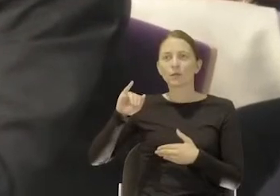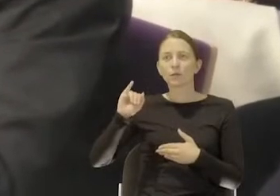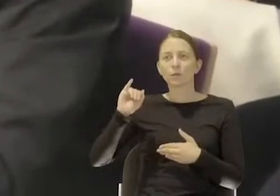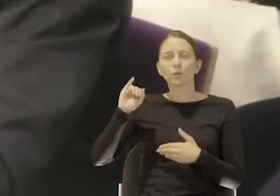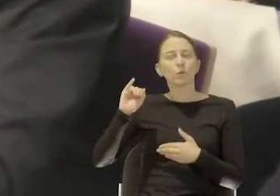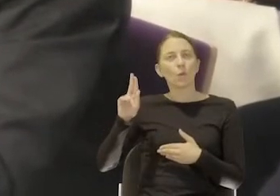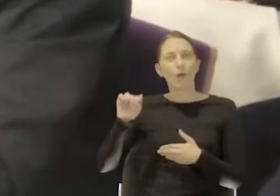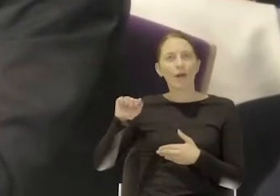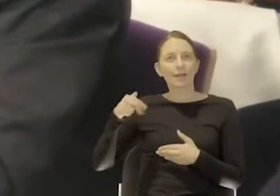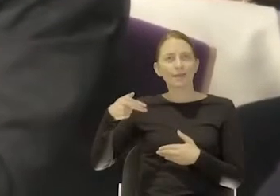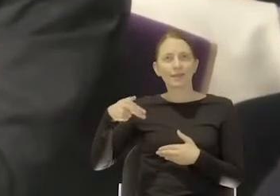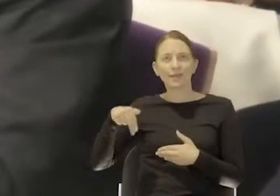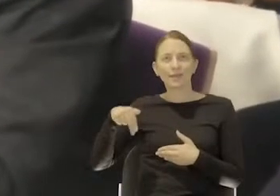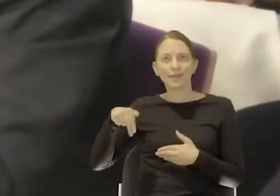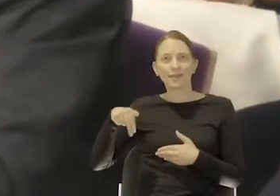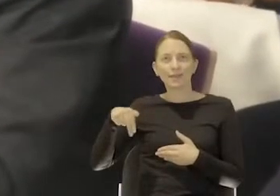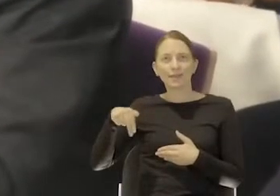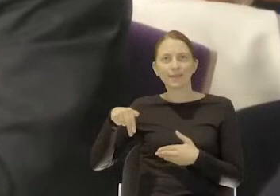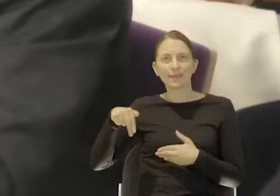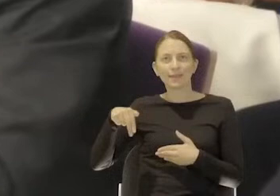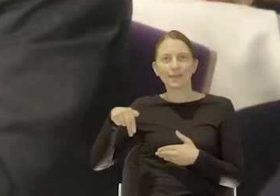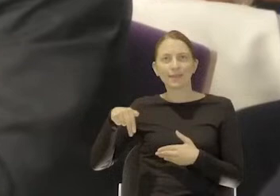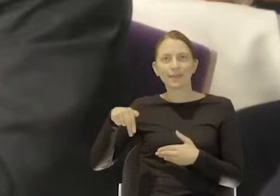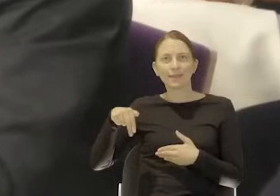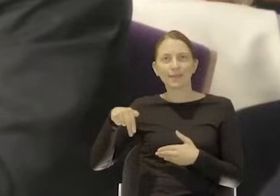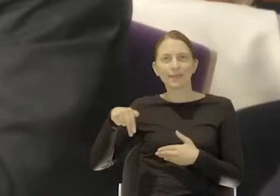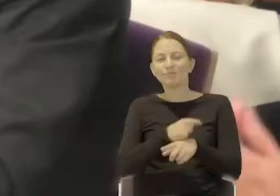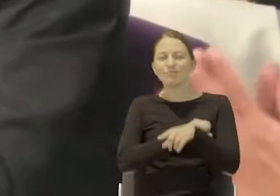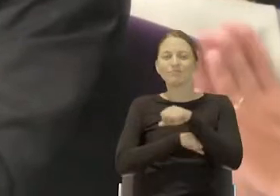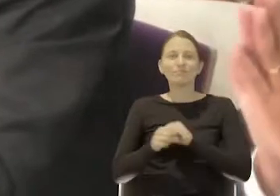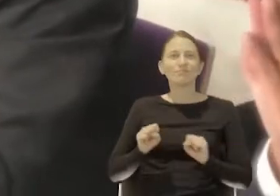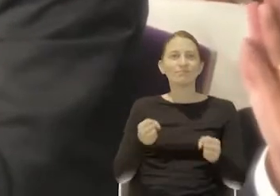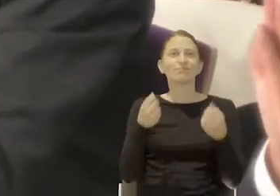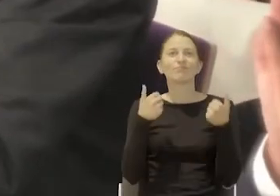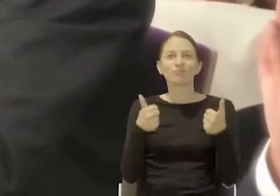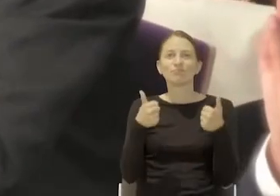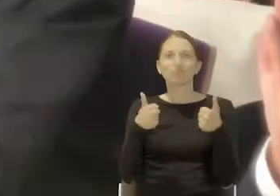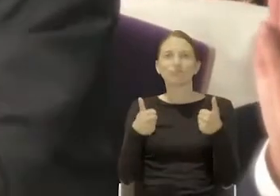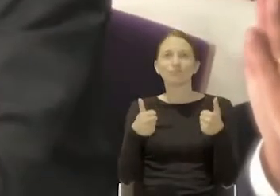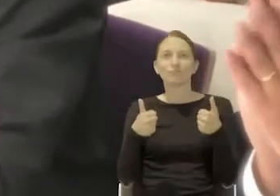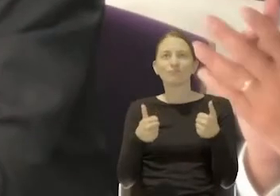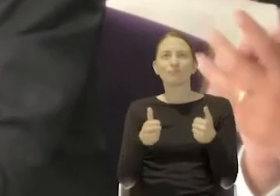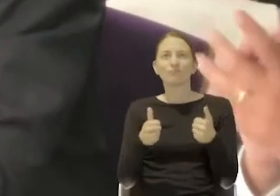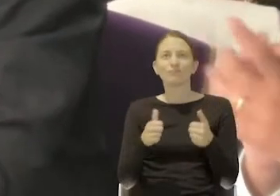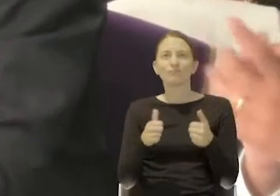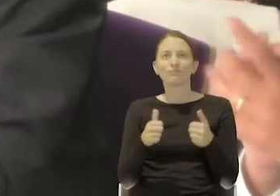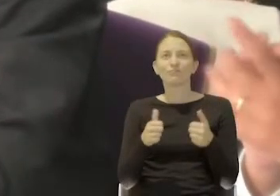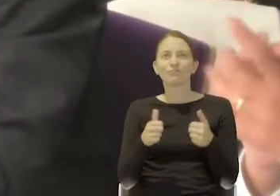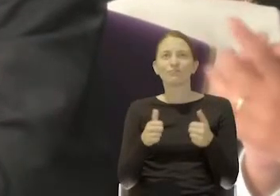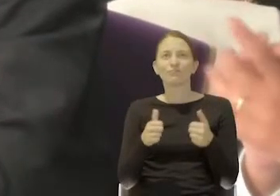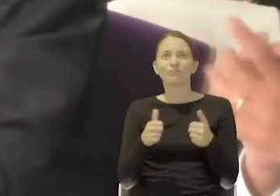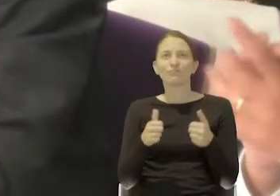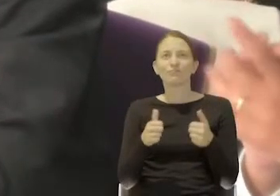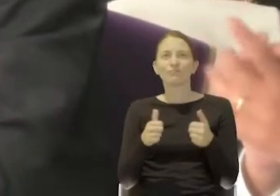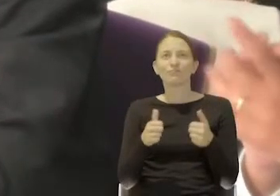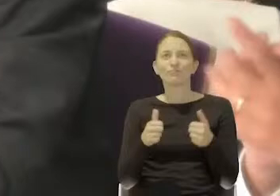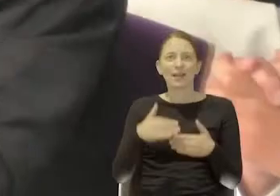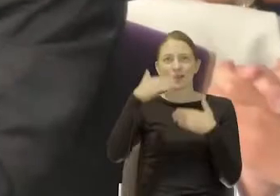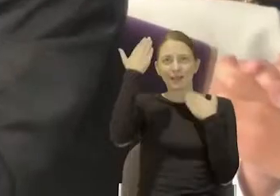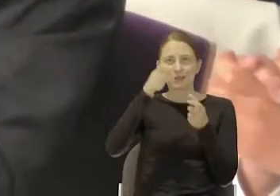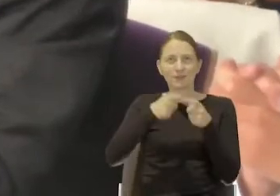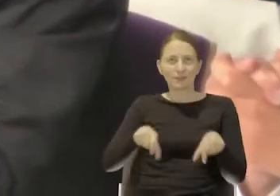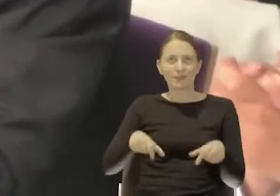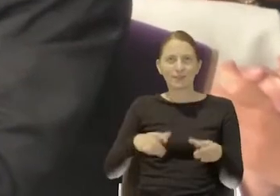and hospitality we enjoy in the beautiful city of Katowice. This year we mark the 30th anniversary of Azerbaijan's membership